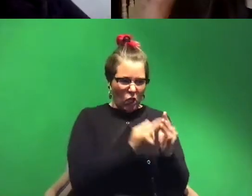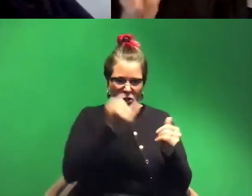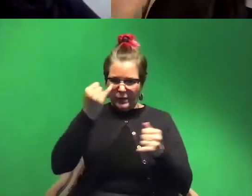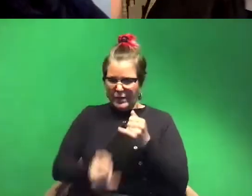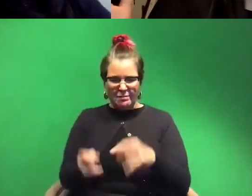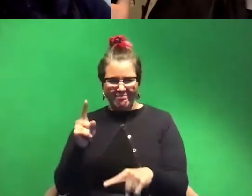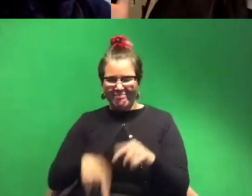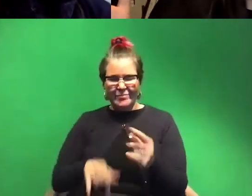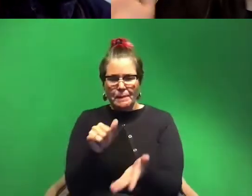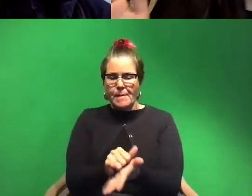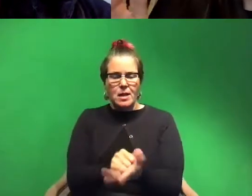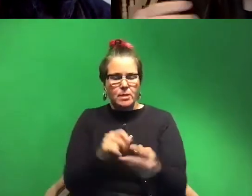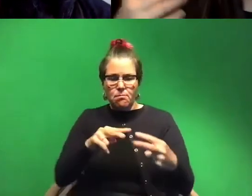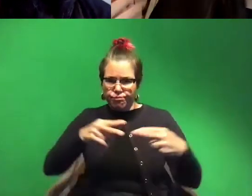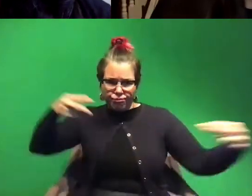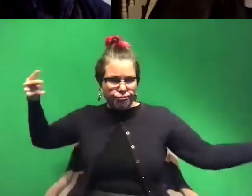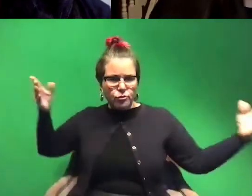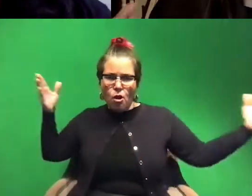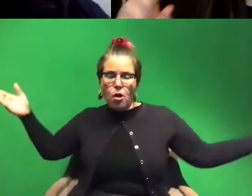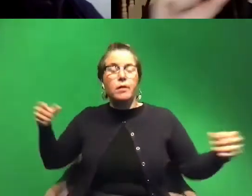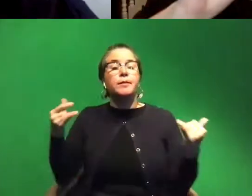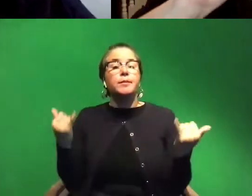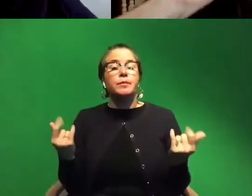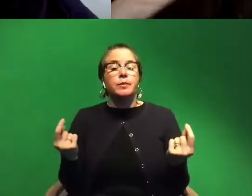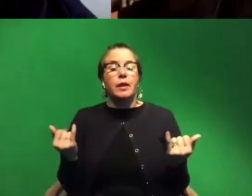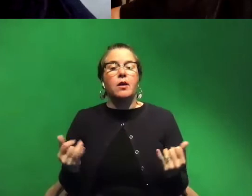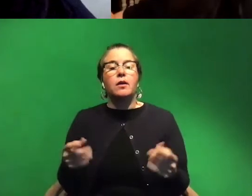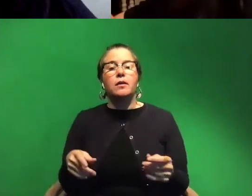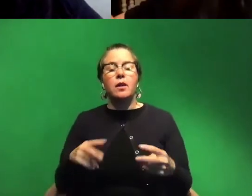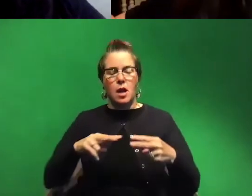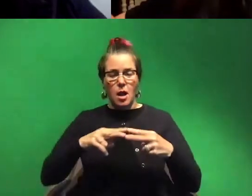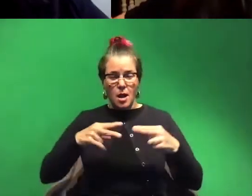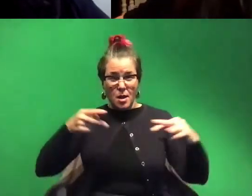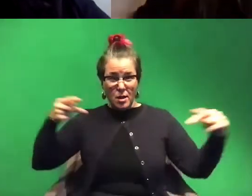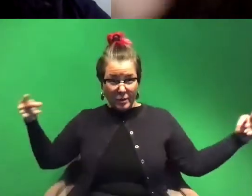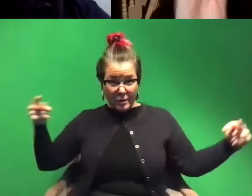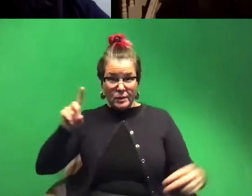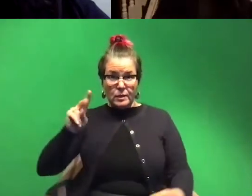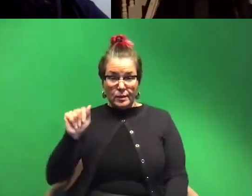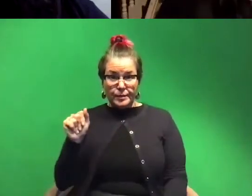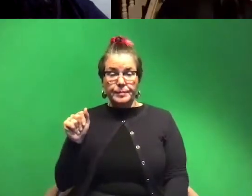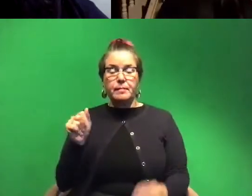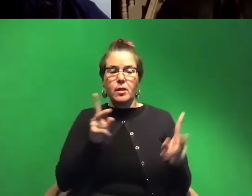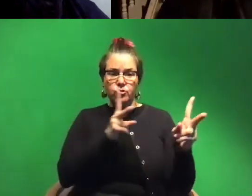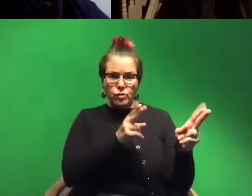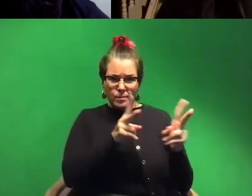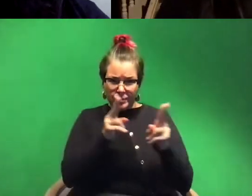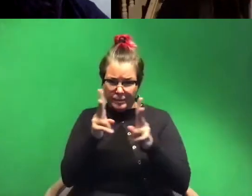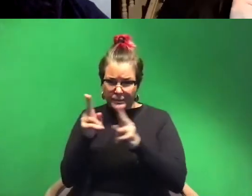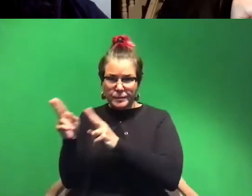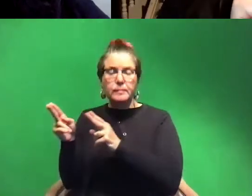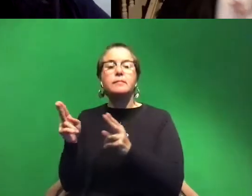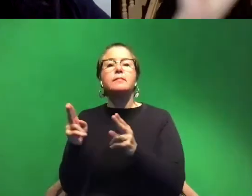it's just too much. And so what we do now is we basically take that long strand of DNA and then we chop it up into little bits. And then